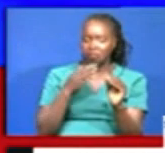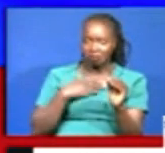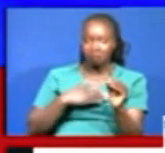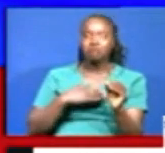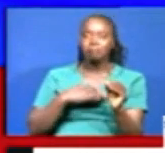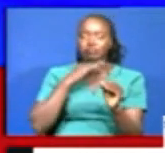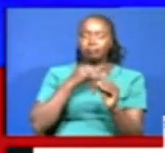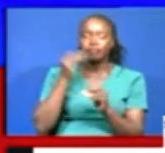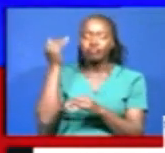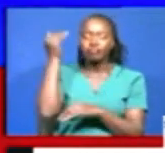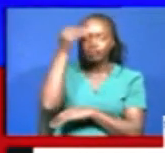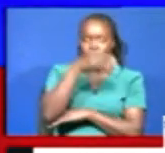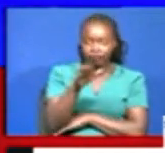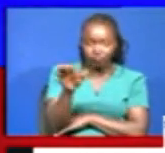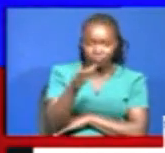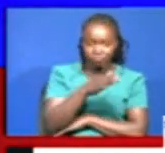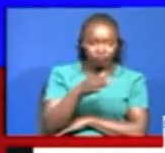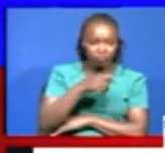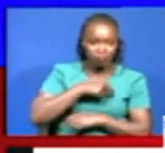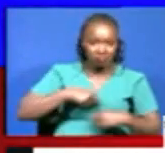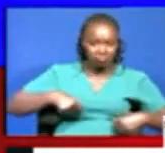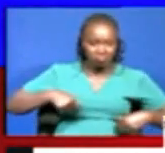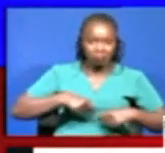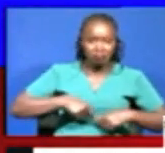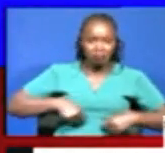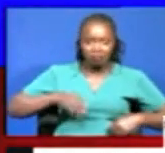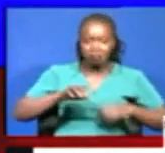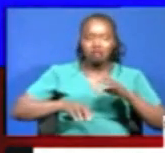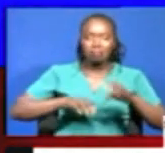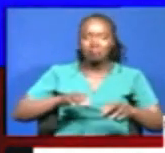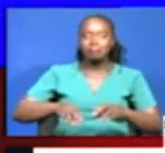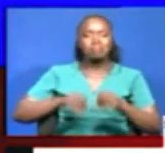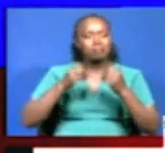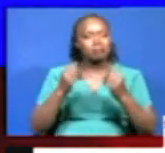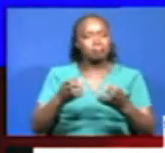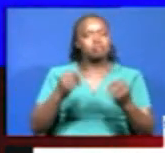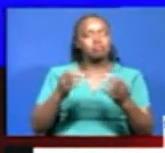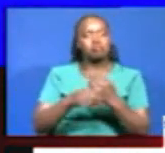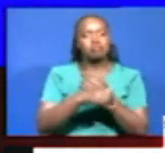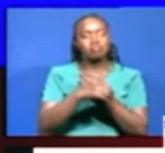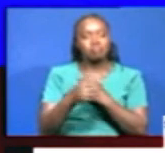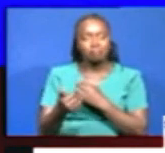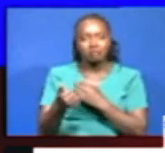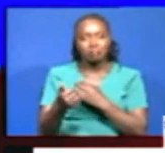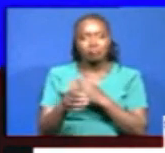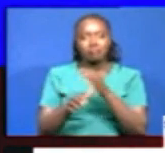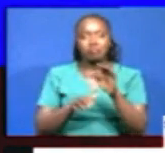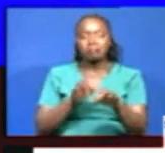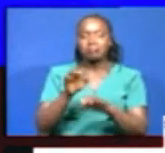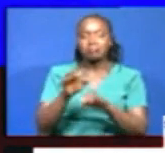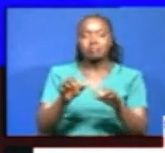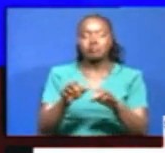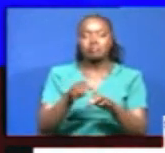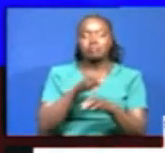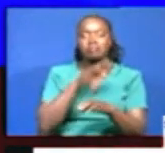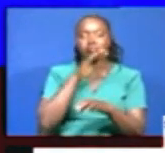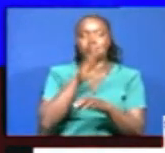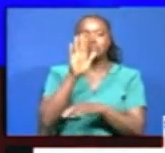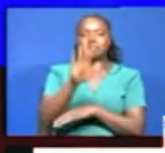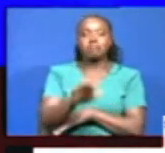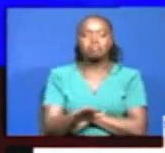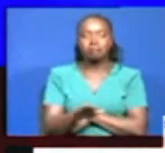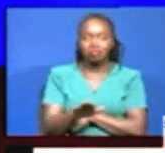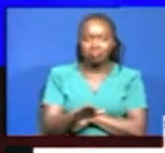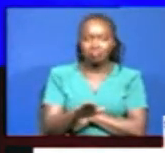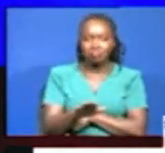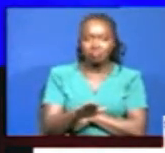elephants, zebras, wildebeest, and many other wild fauna litter our parks. We